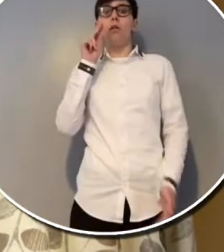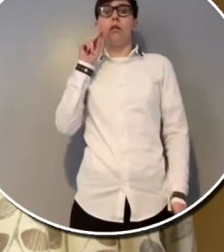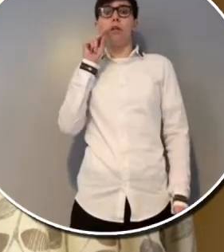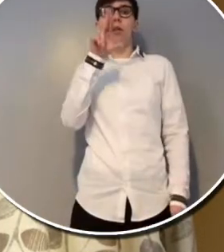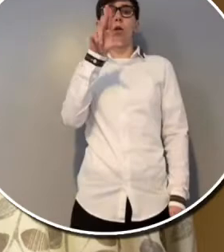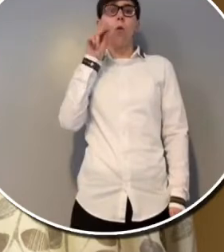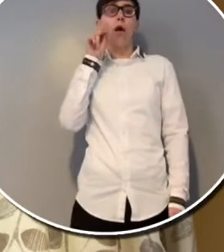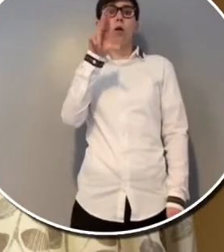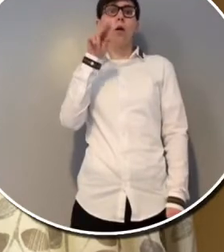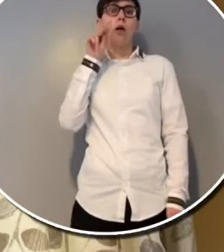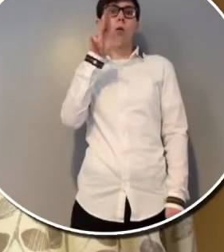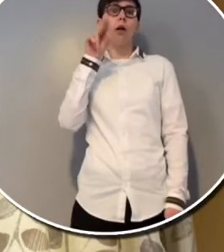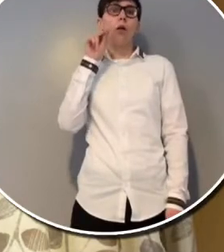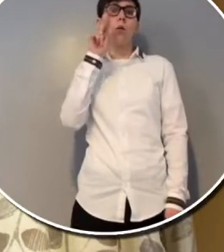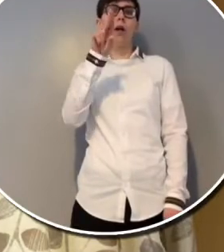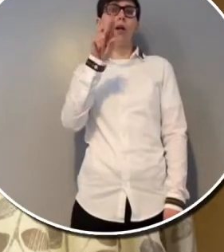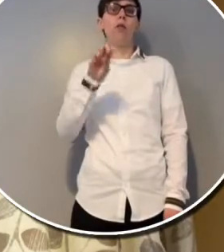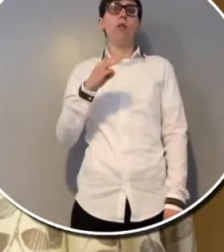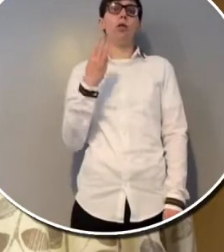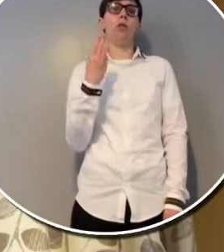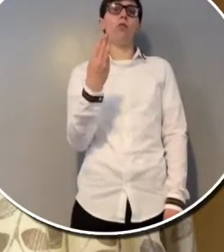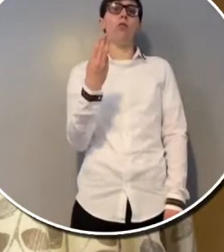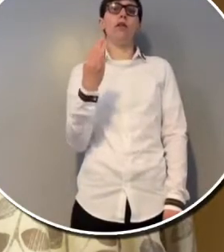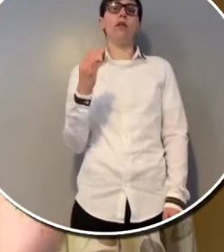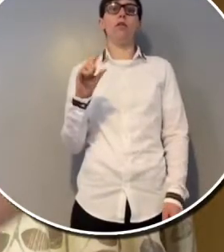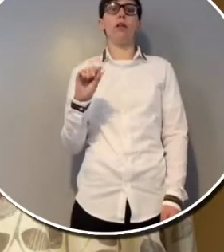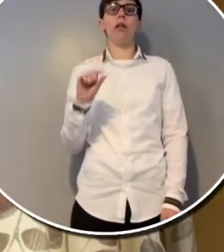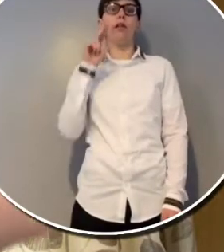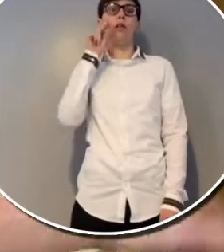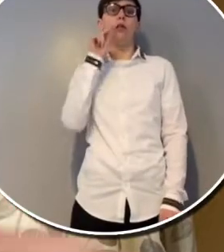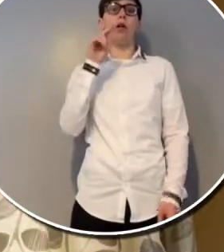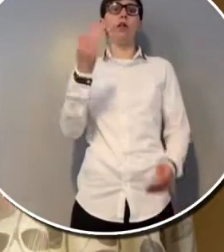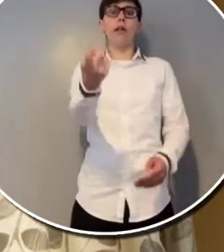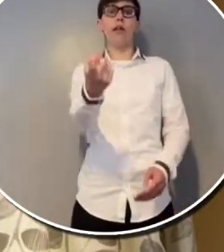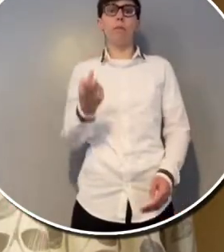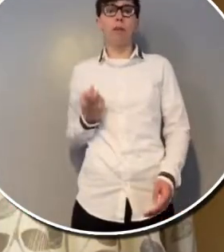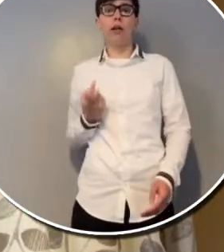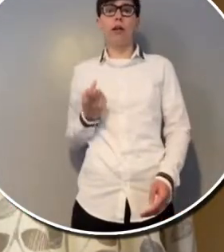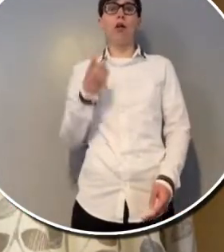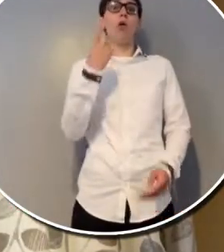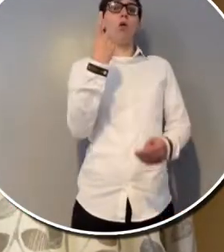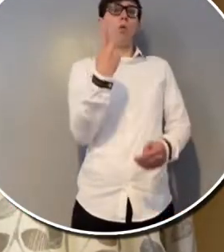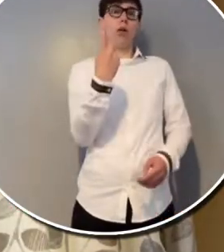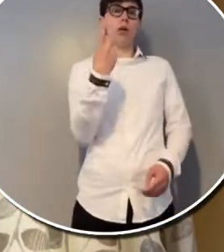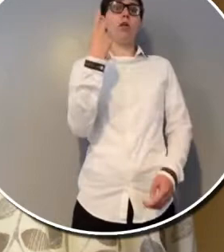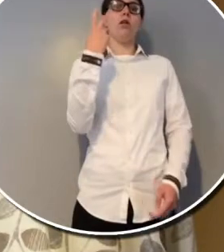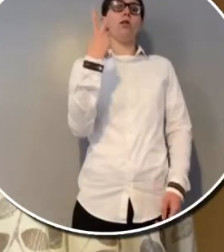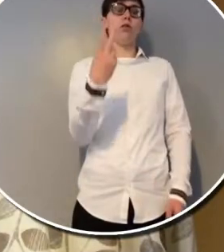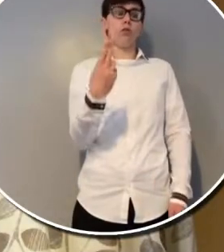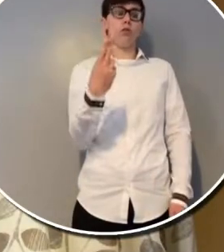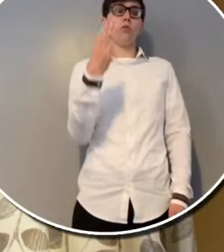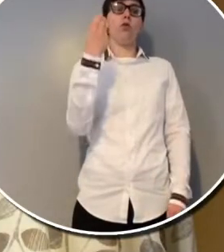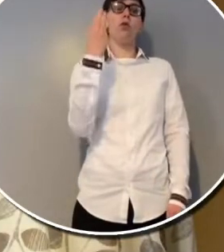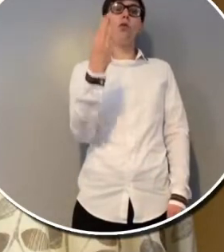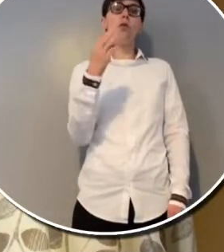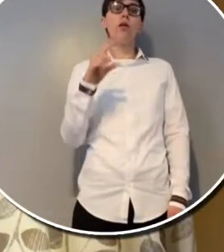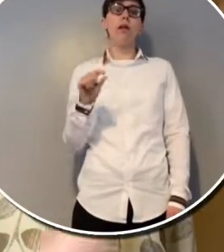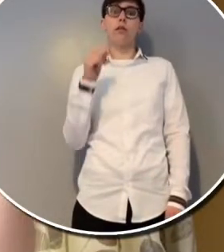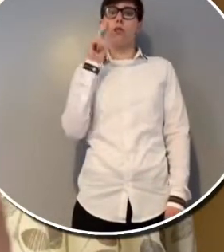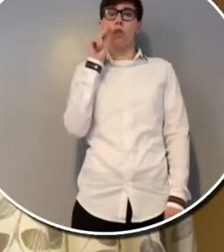1, 2, 3 little ducks. 3 little ducks went swimming one day, over the hills and far